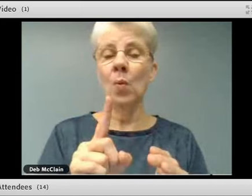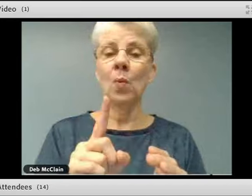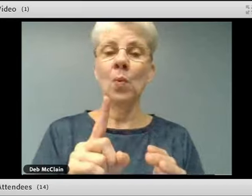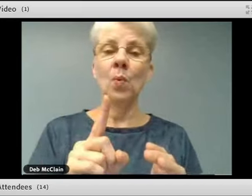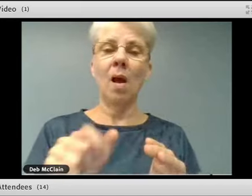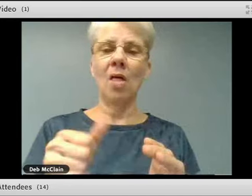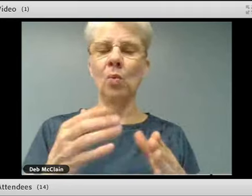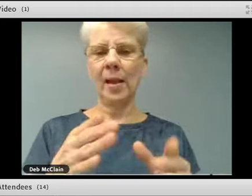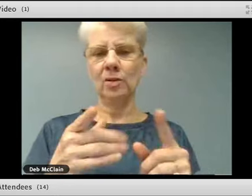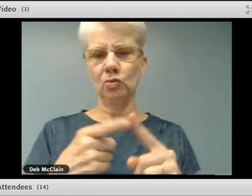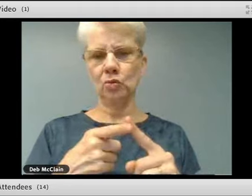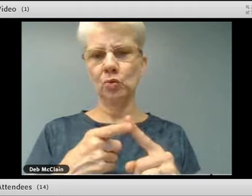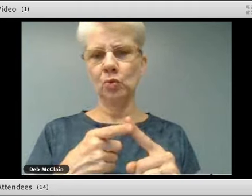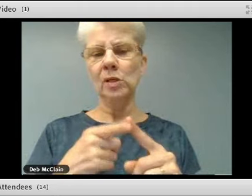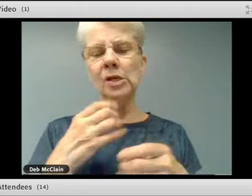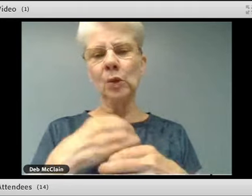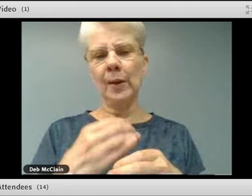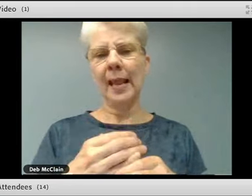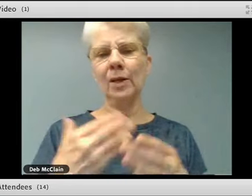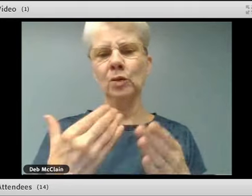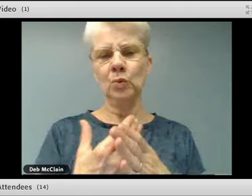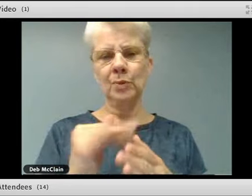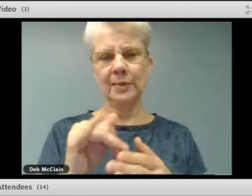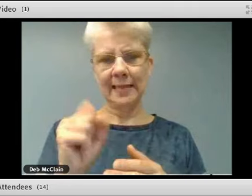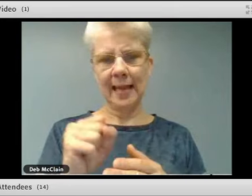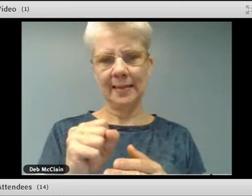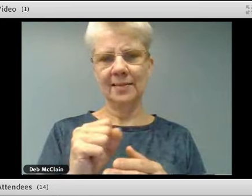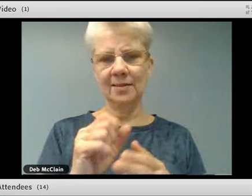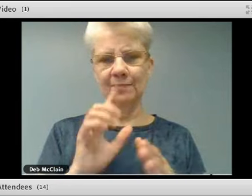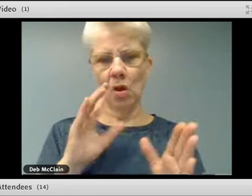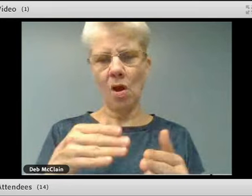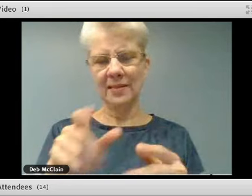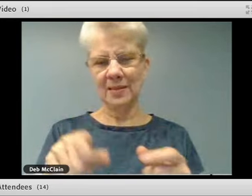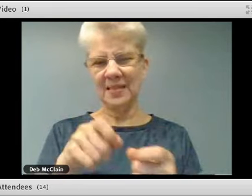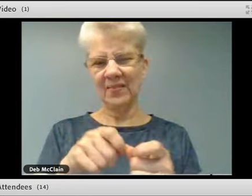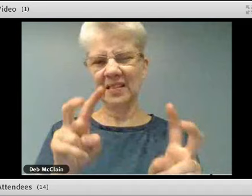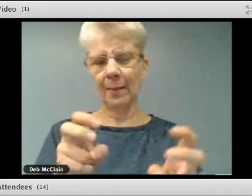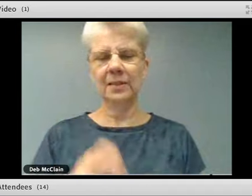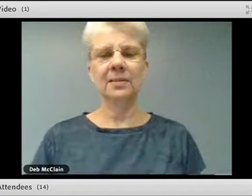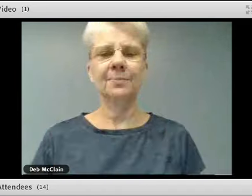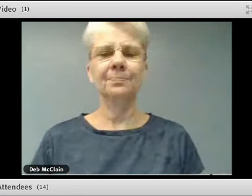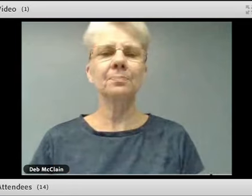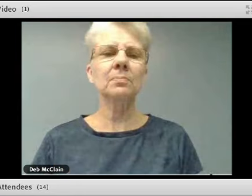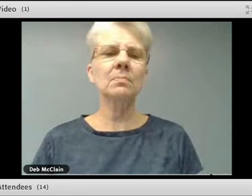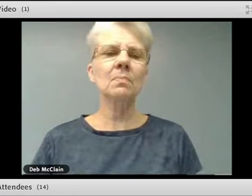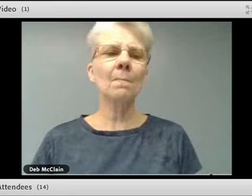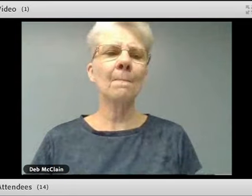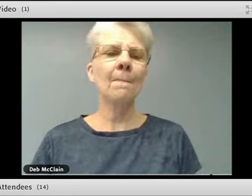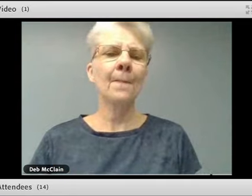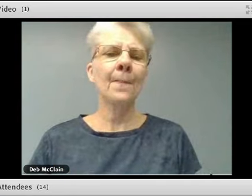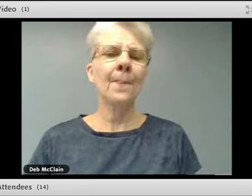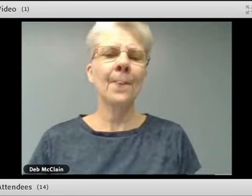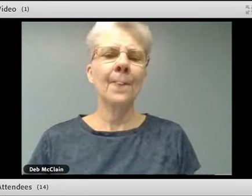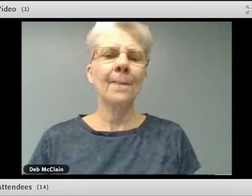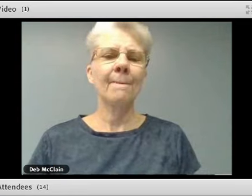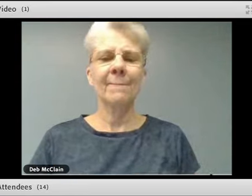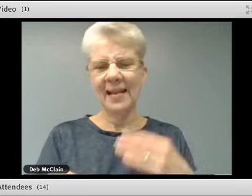to create new sets around specific topics, adding additional topics